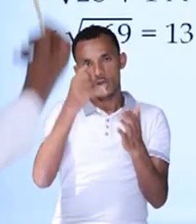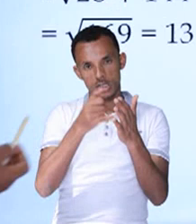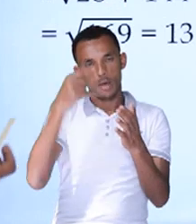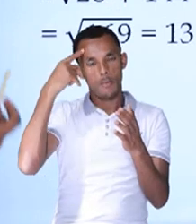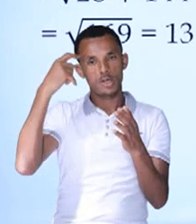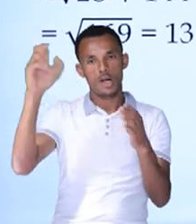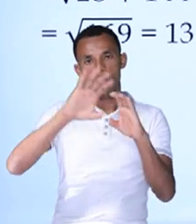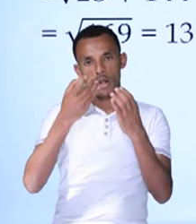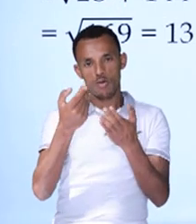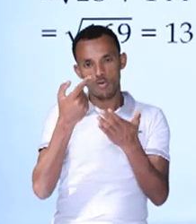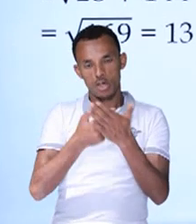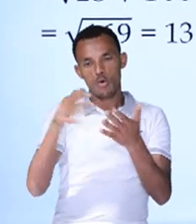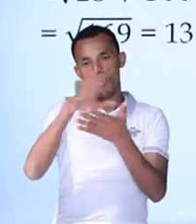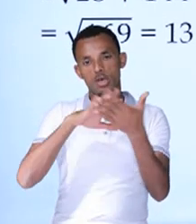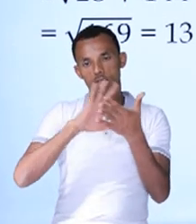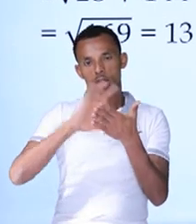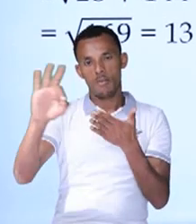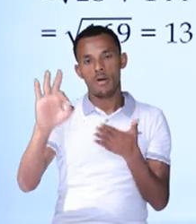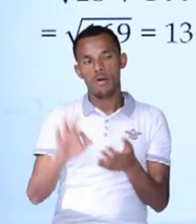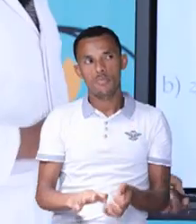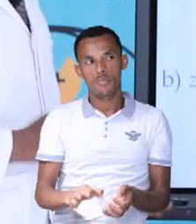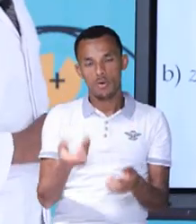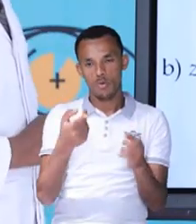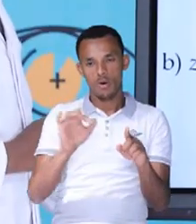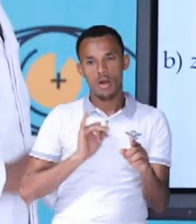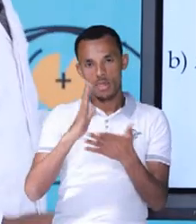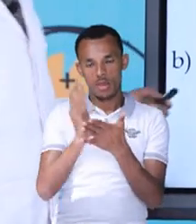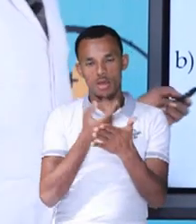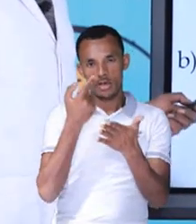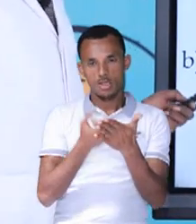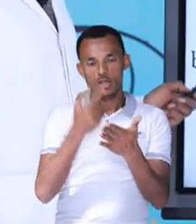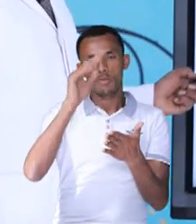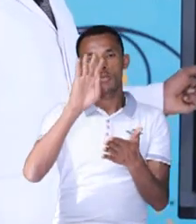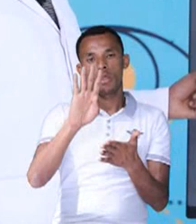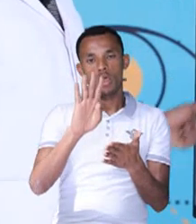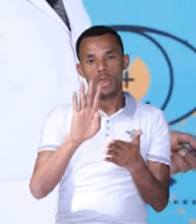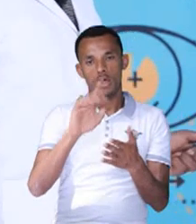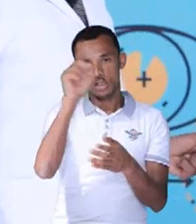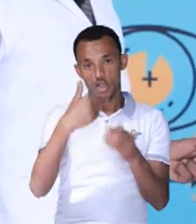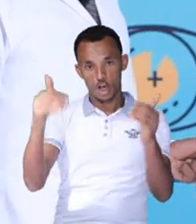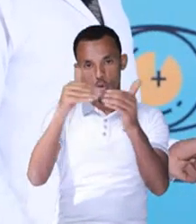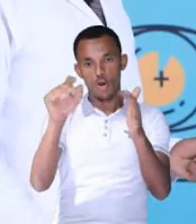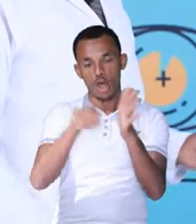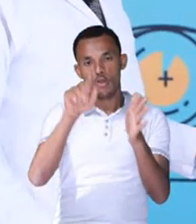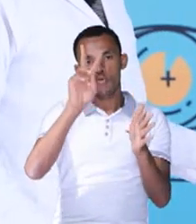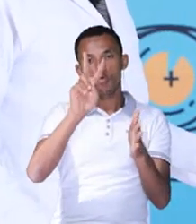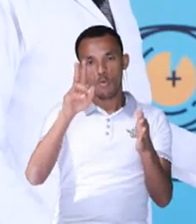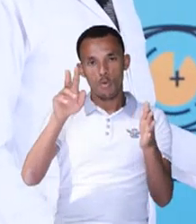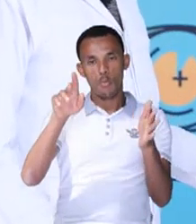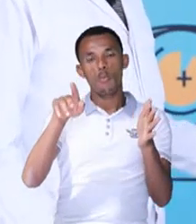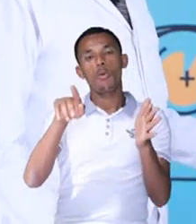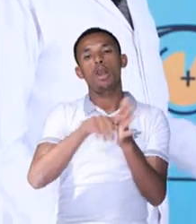is the imaginary part of that complex number. When you are taking that for b, z is equal to negative 2 minus